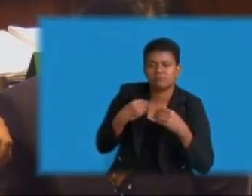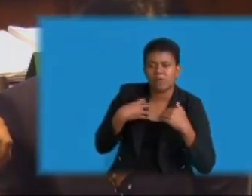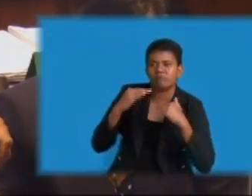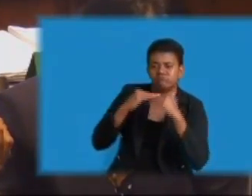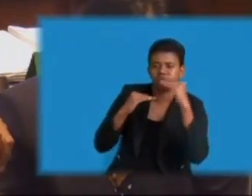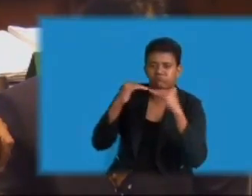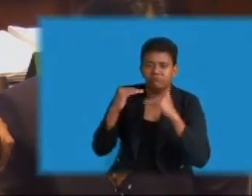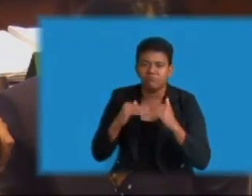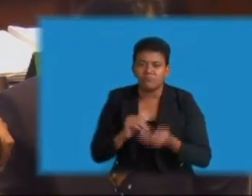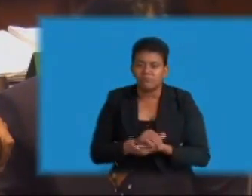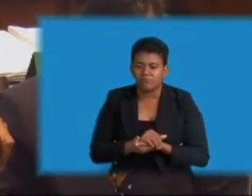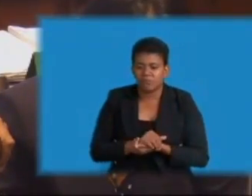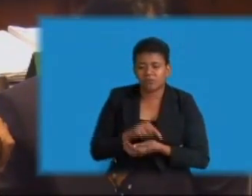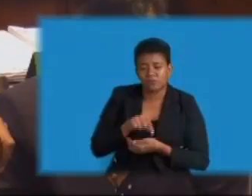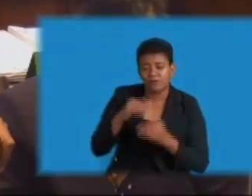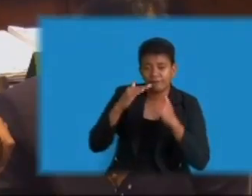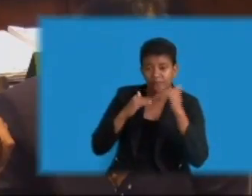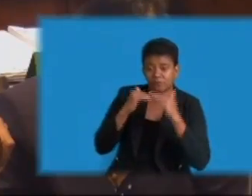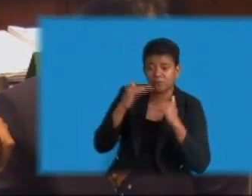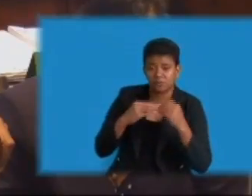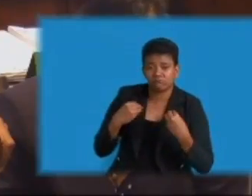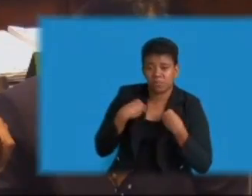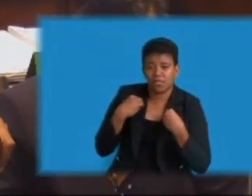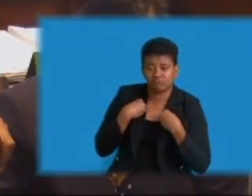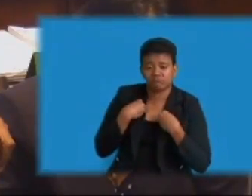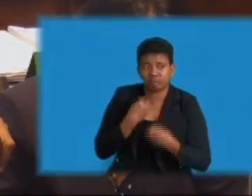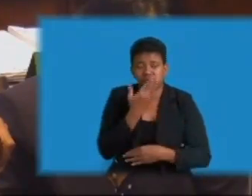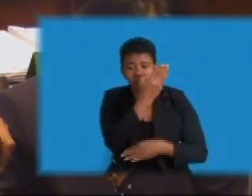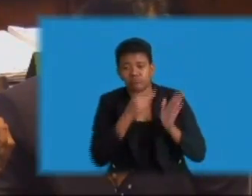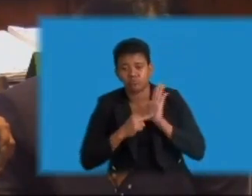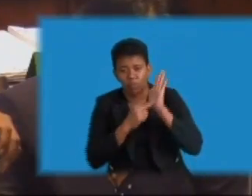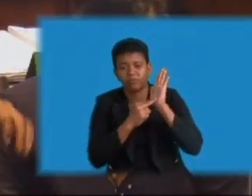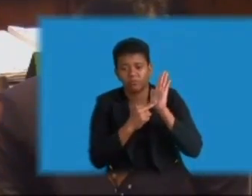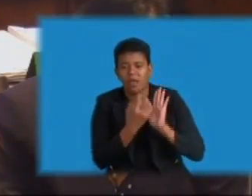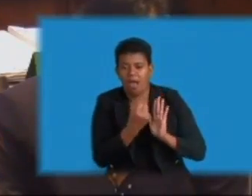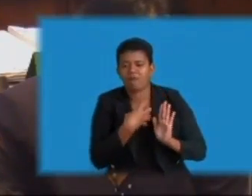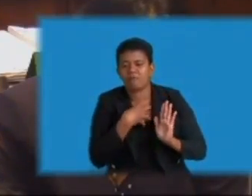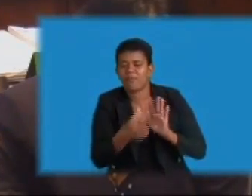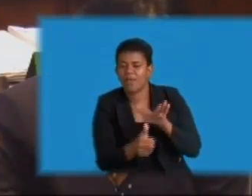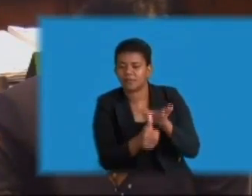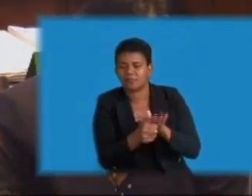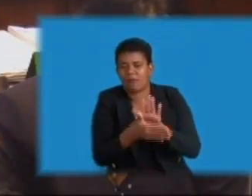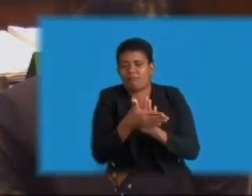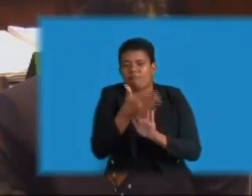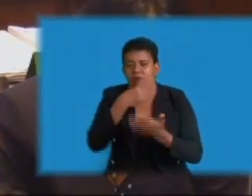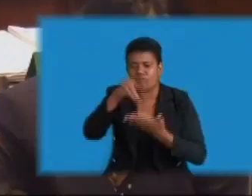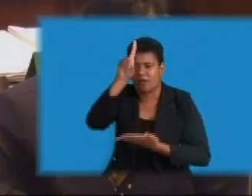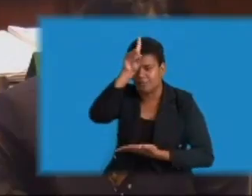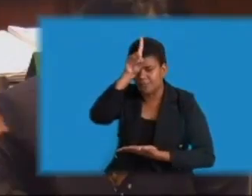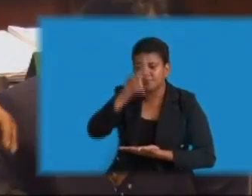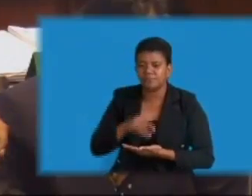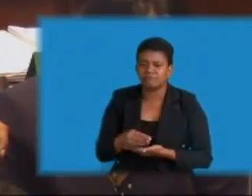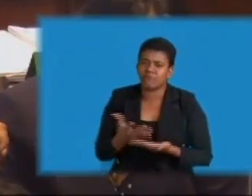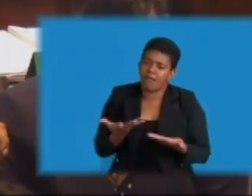lot of more job opportunities for the North and access to higher education for the people in the North. Madam Speaker, also, in my last statement, I